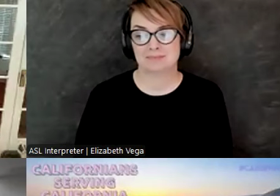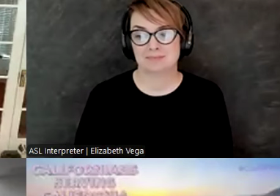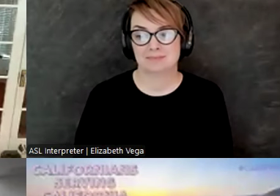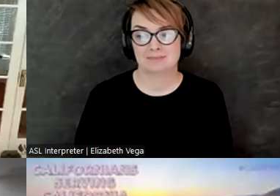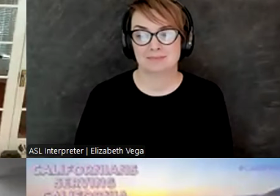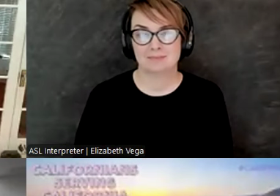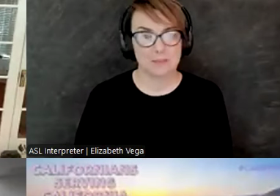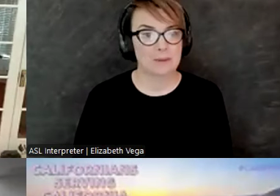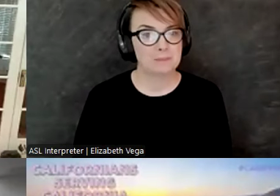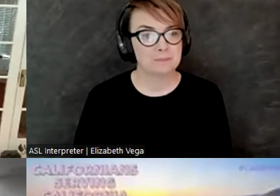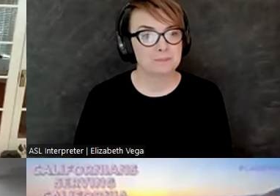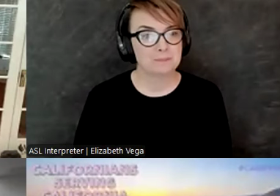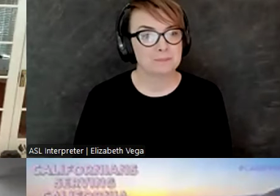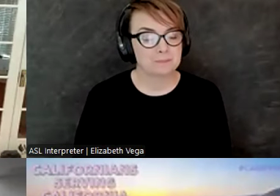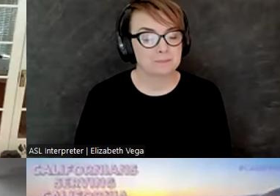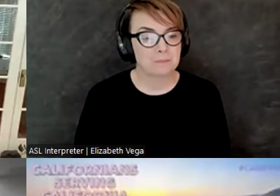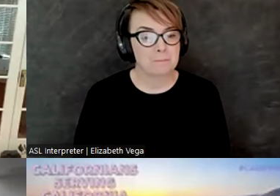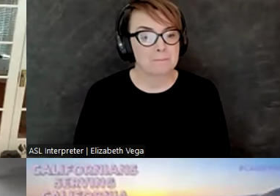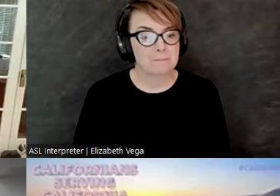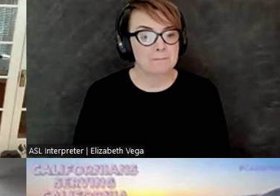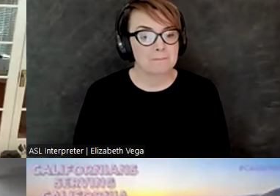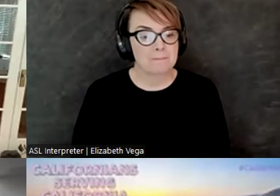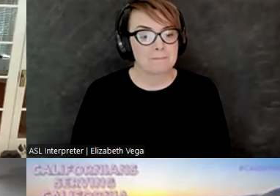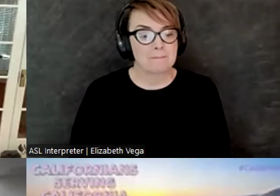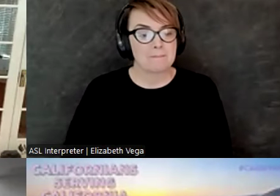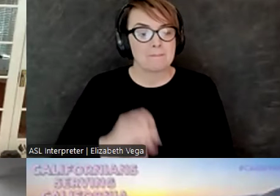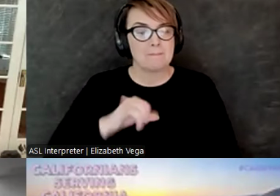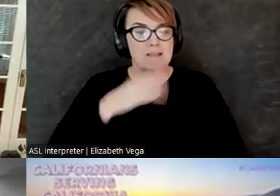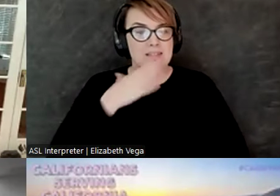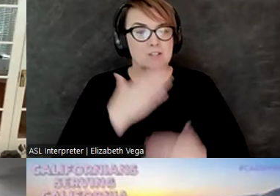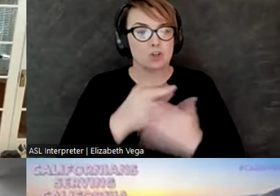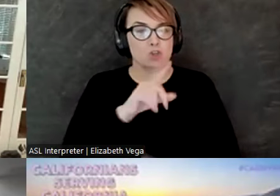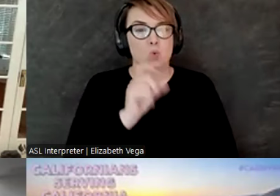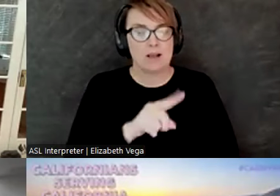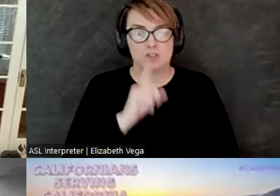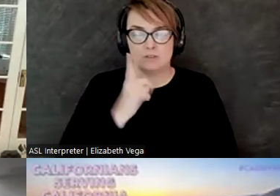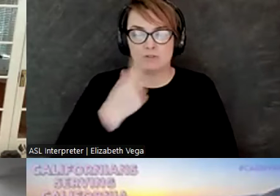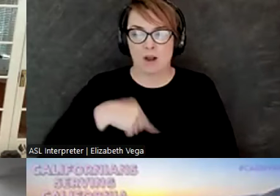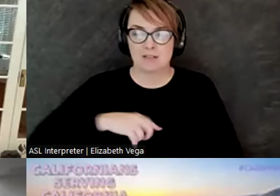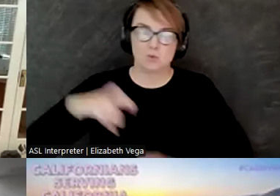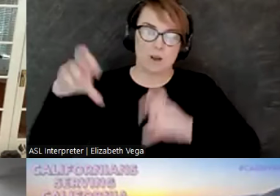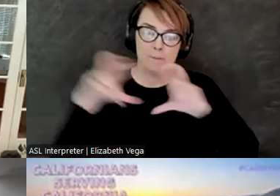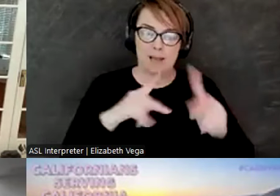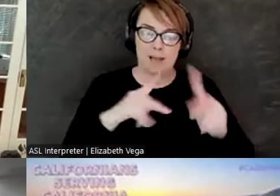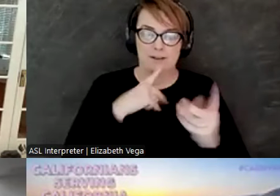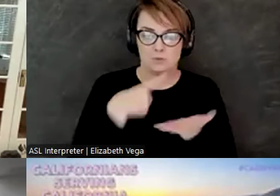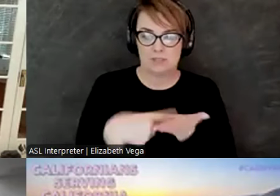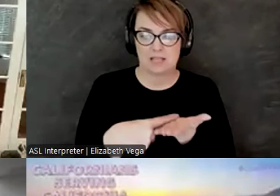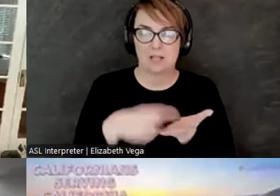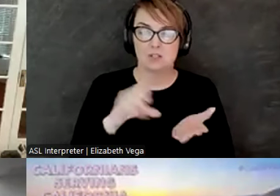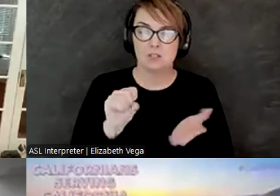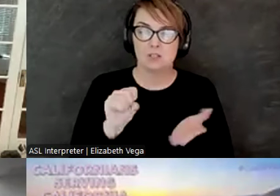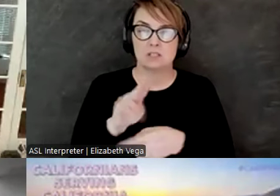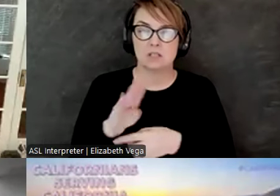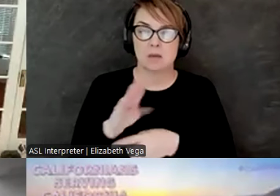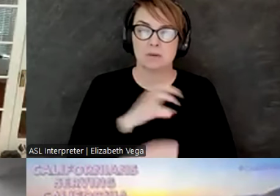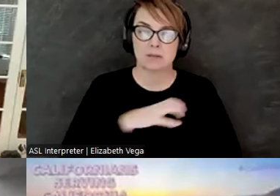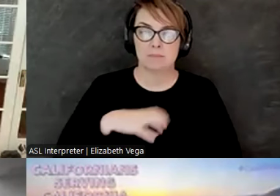Okay, so that's a good question to come back to so that the subcommittee is clear about its